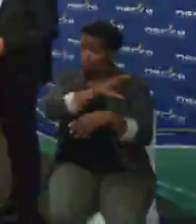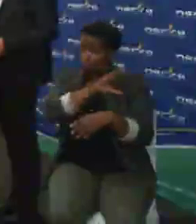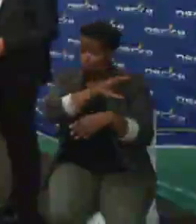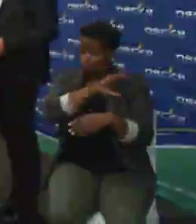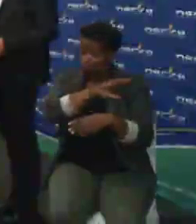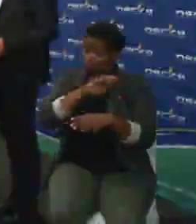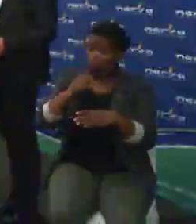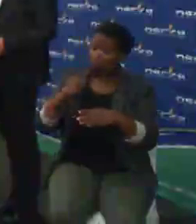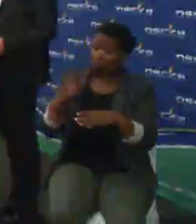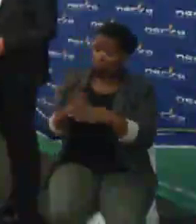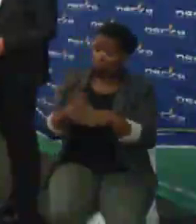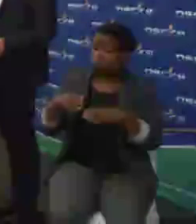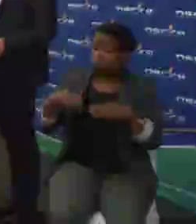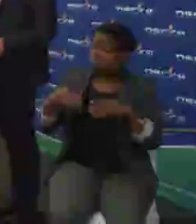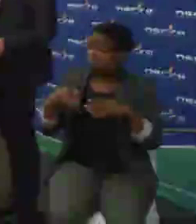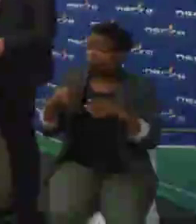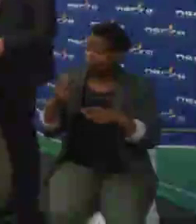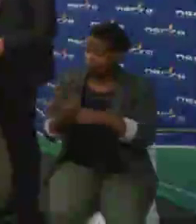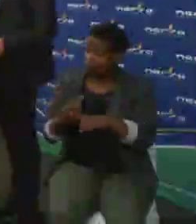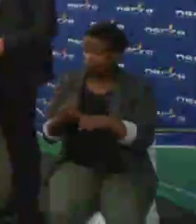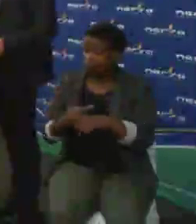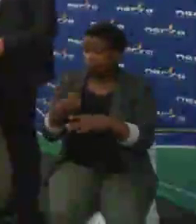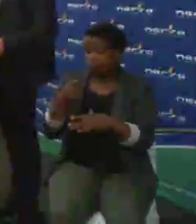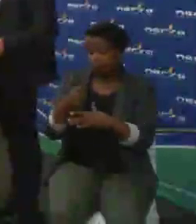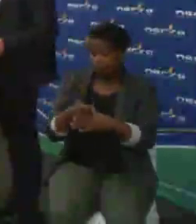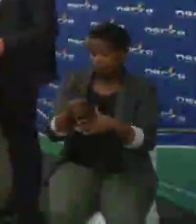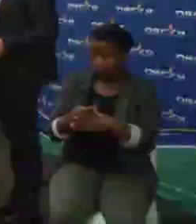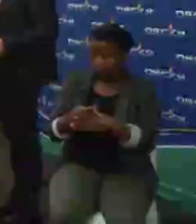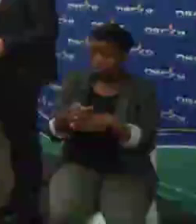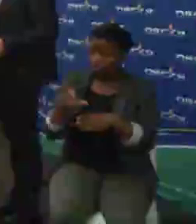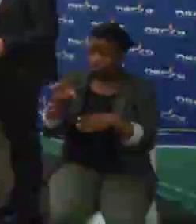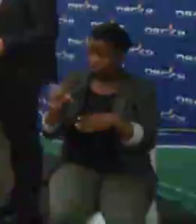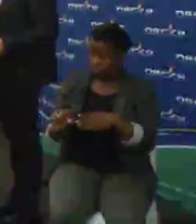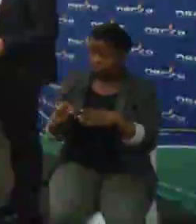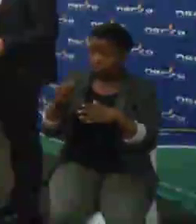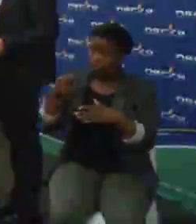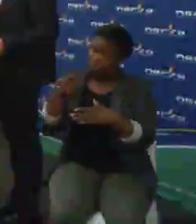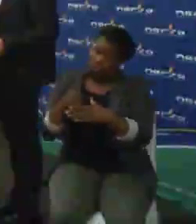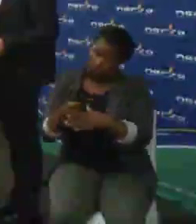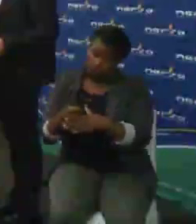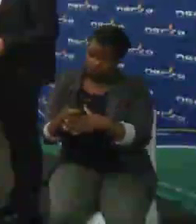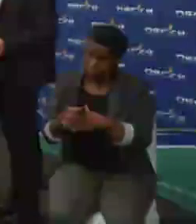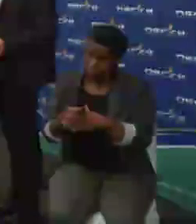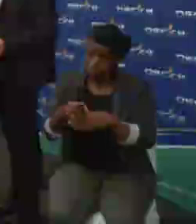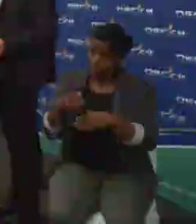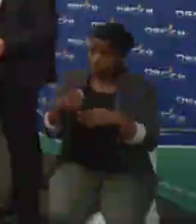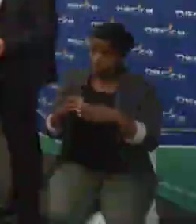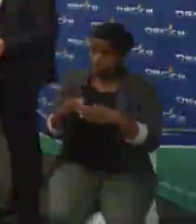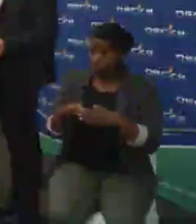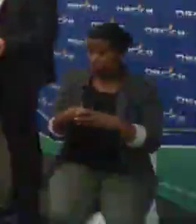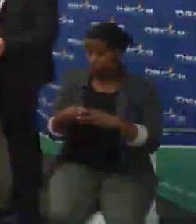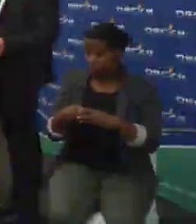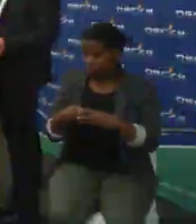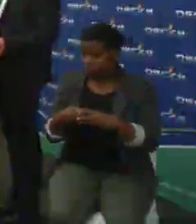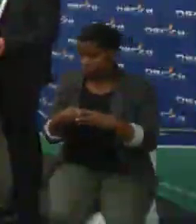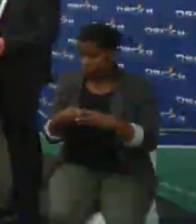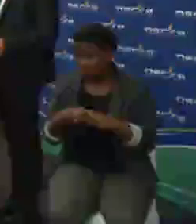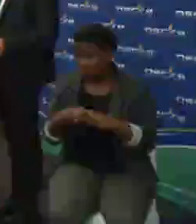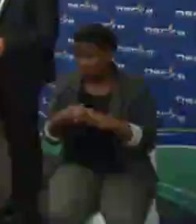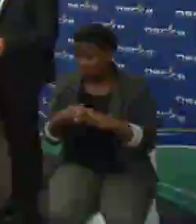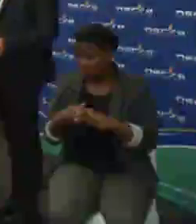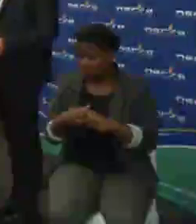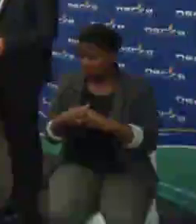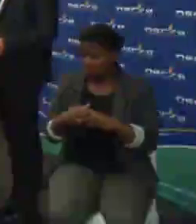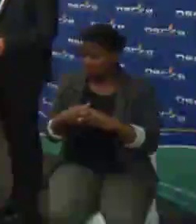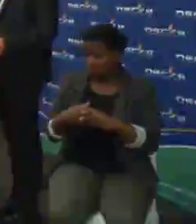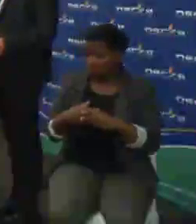on buying, might now be less willing to buy. And this is a sentiment we've actually picked up in informal conversations and sessions with our members, of which we have